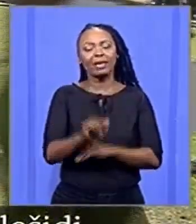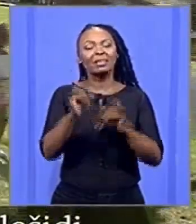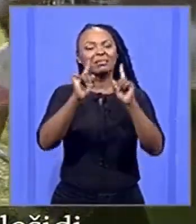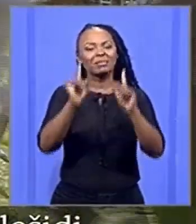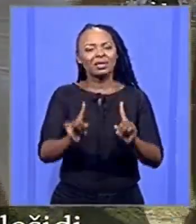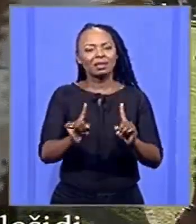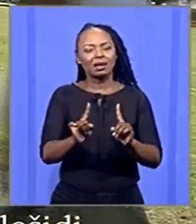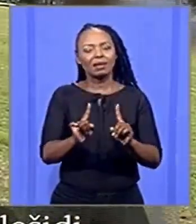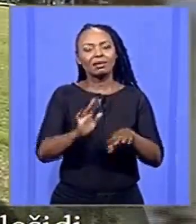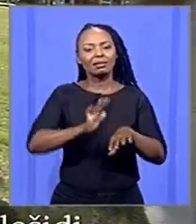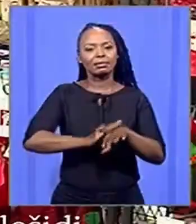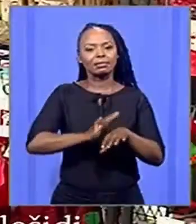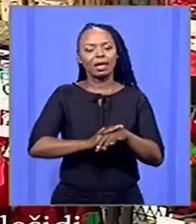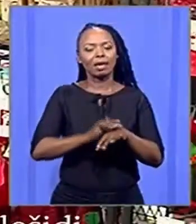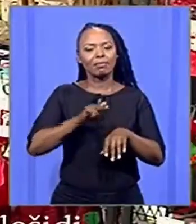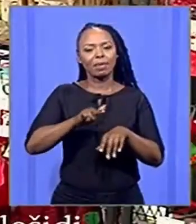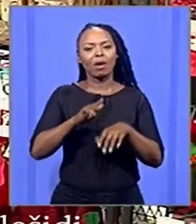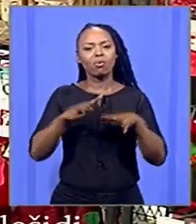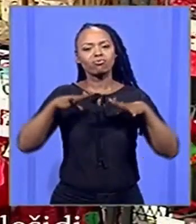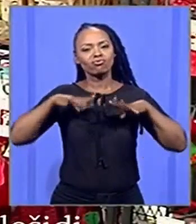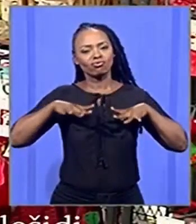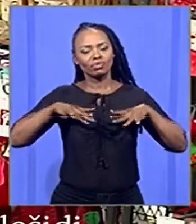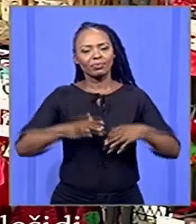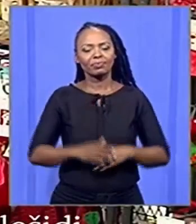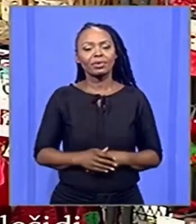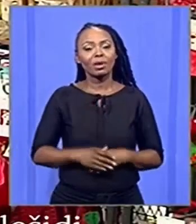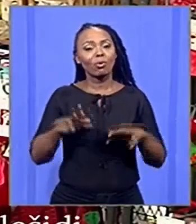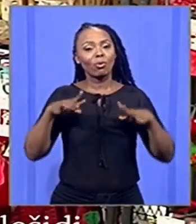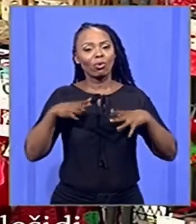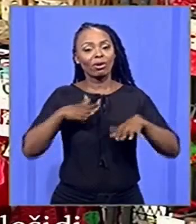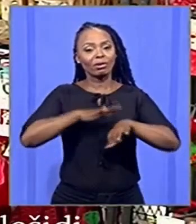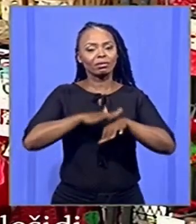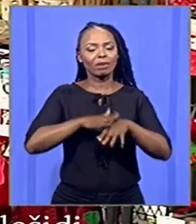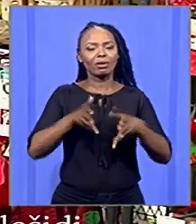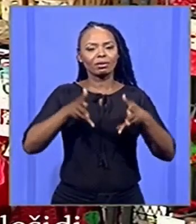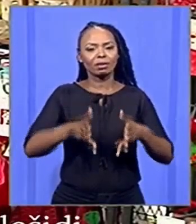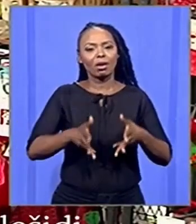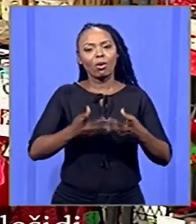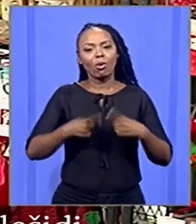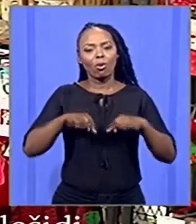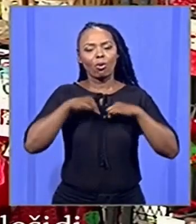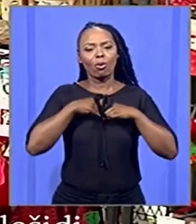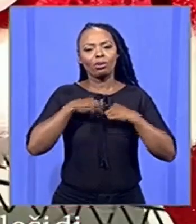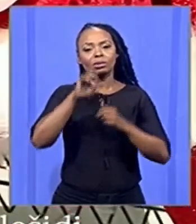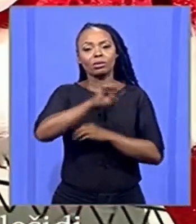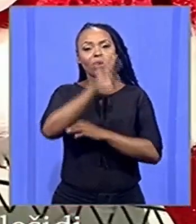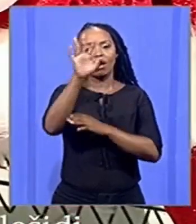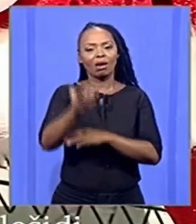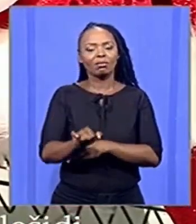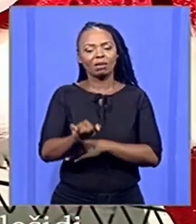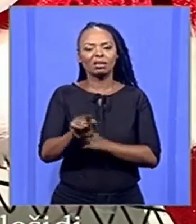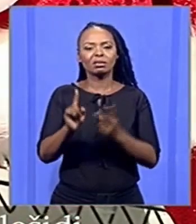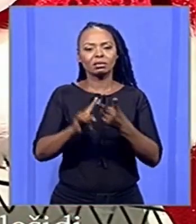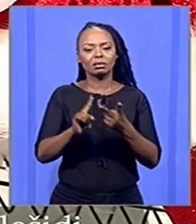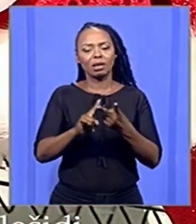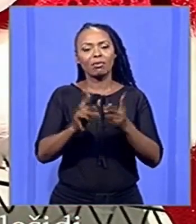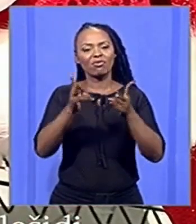especially during this festive season. May this holiday season offer all South Africans and